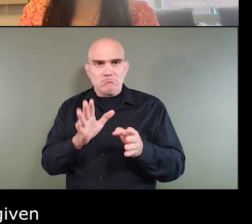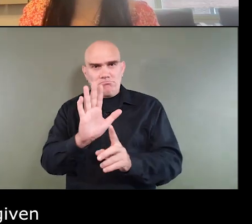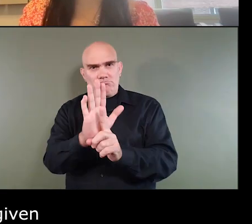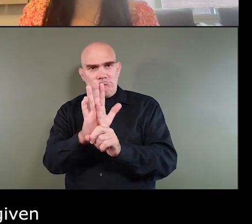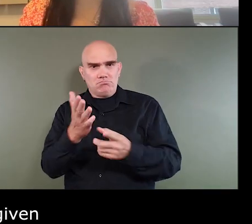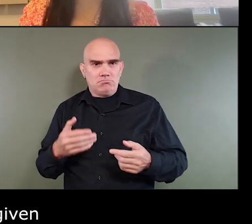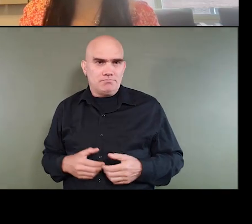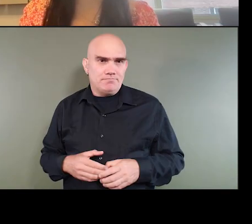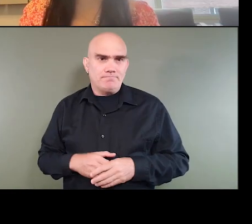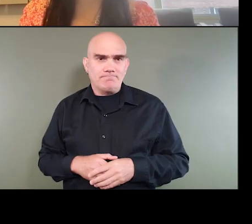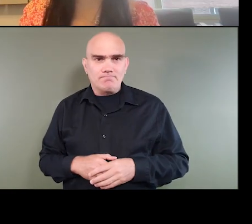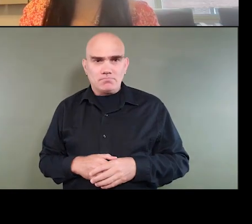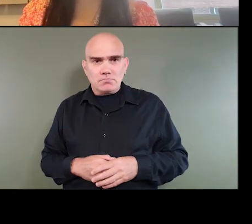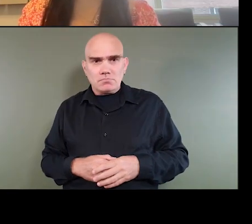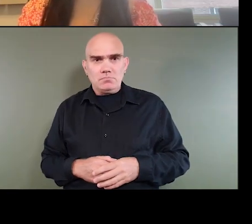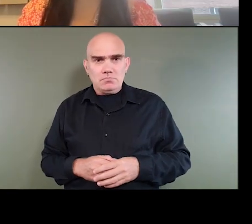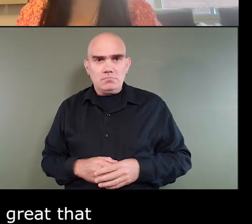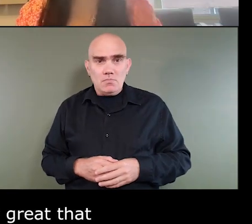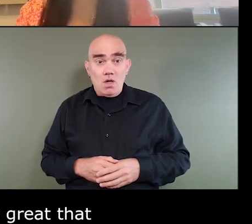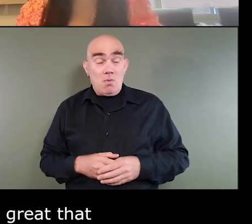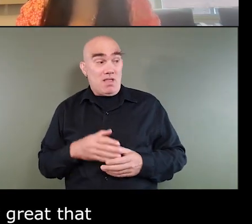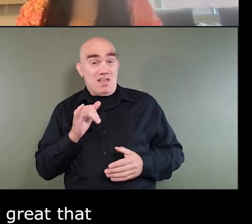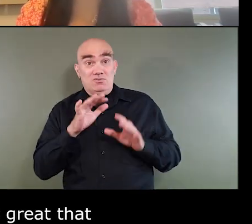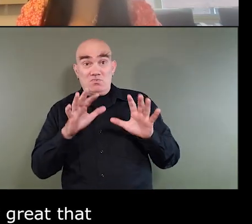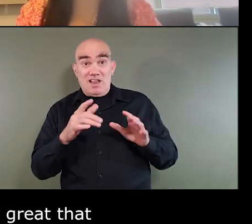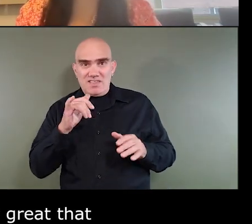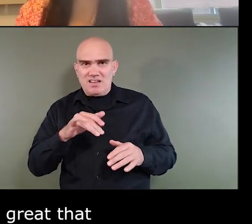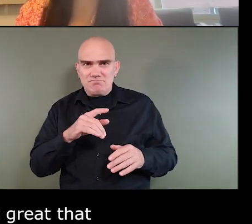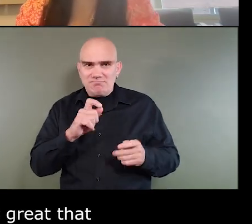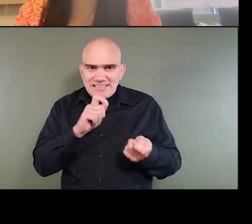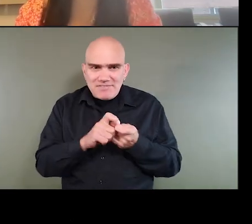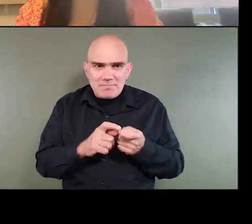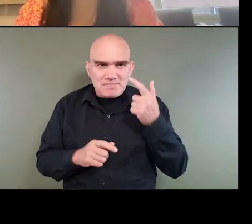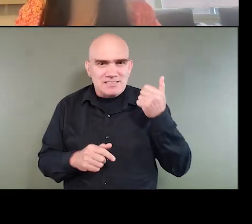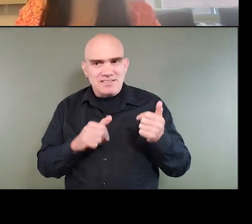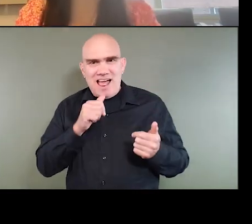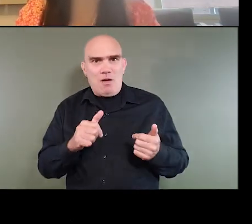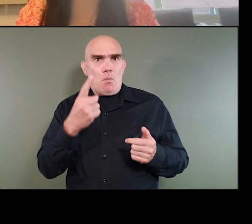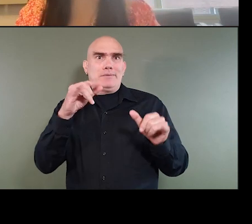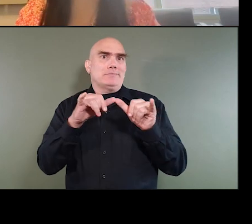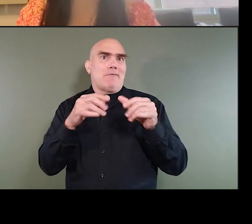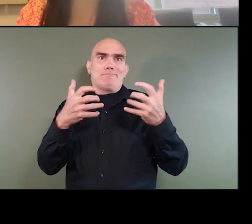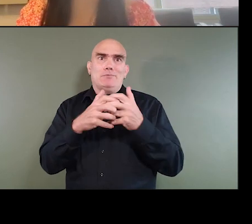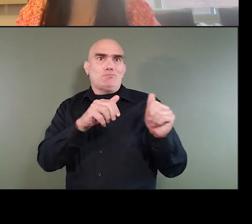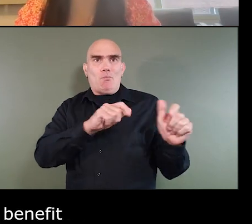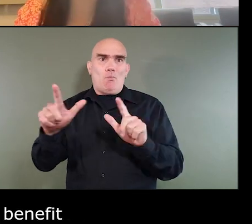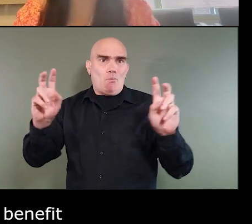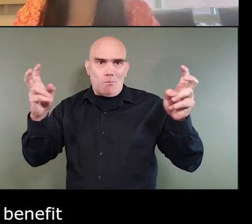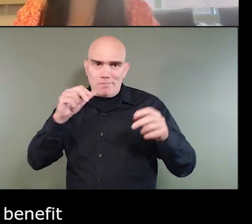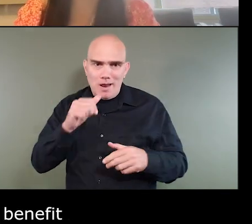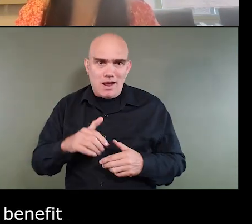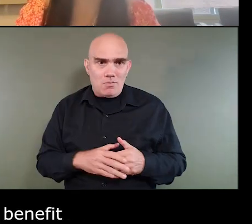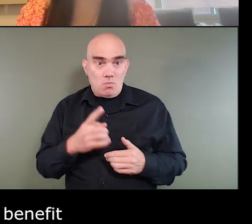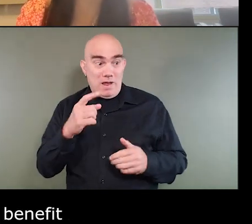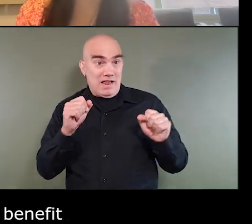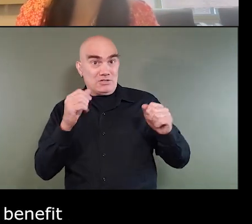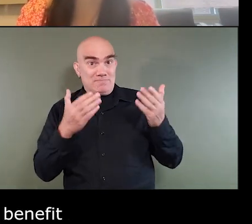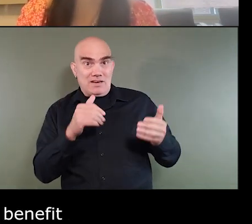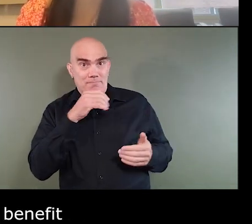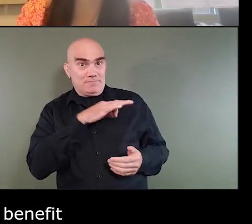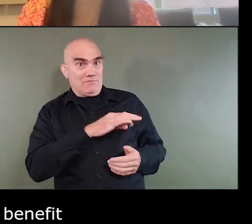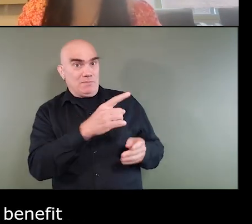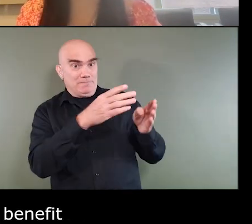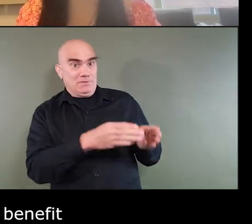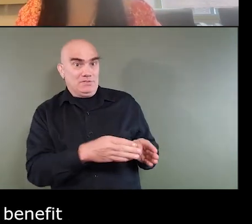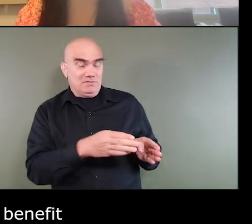condition or to a given person. Well, that's great that it's specific, because it really isn't just a one size fits all. One exercise may not